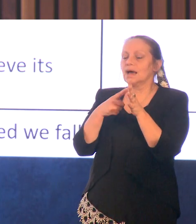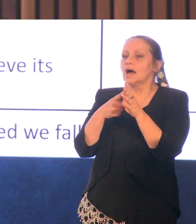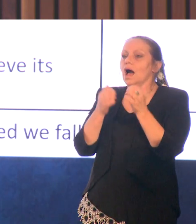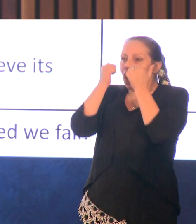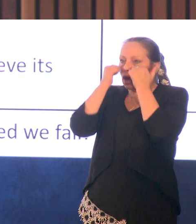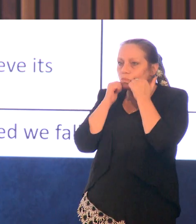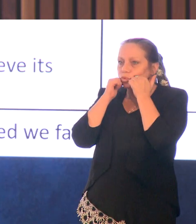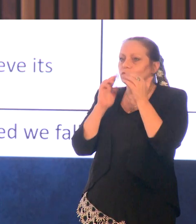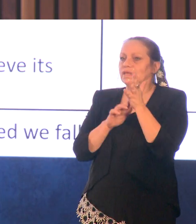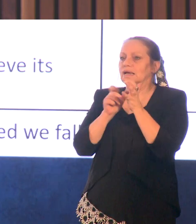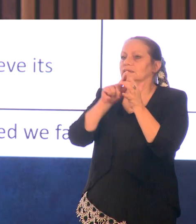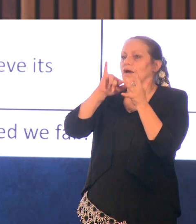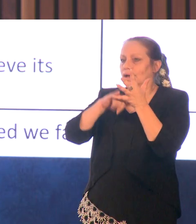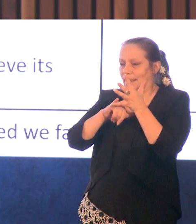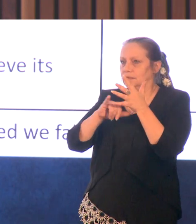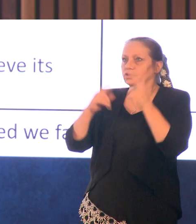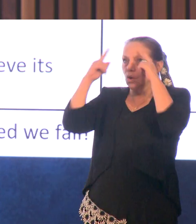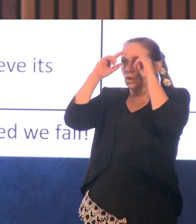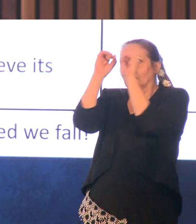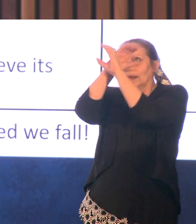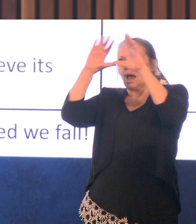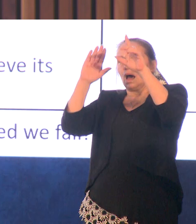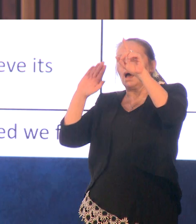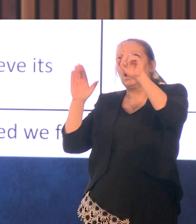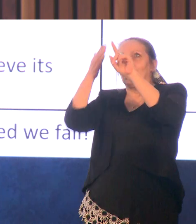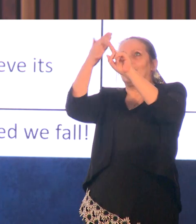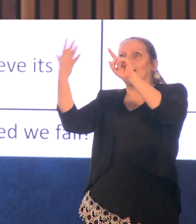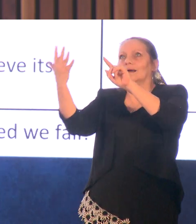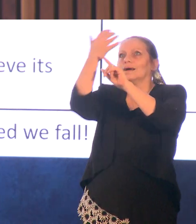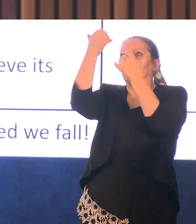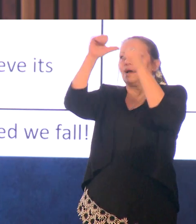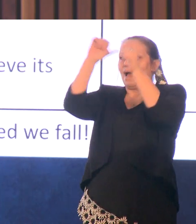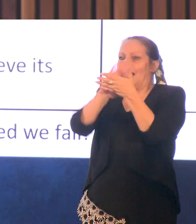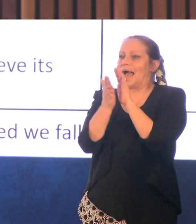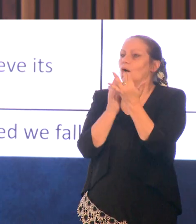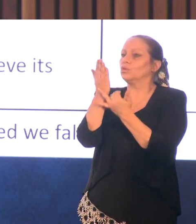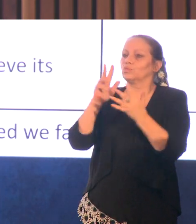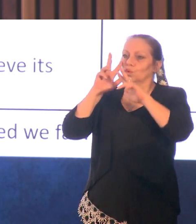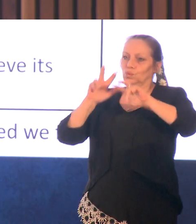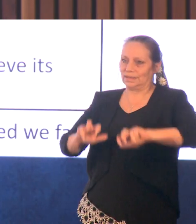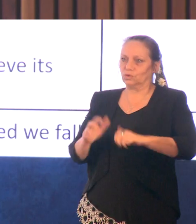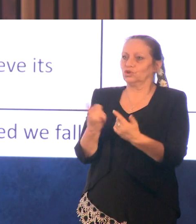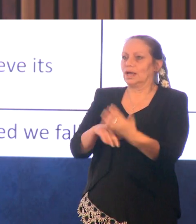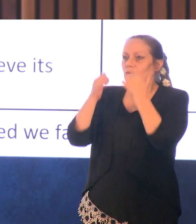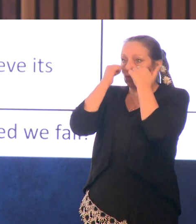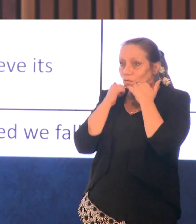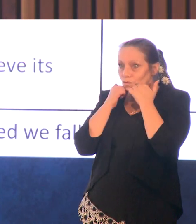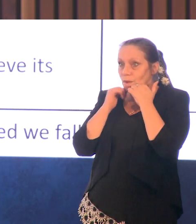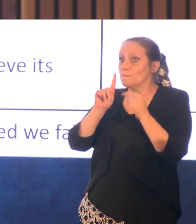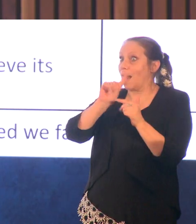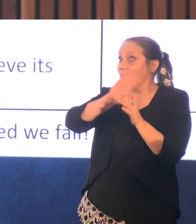the NDIS to achieve its vision through research. And lastly, but by no means